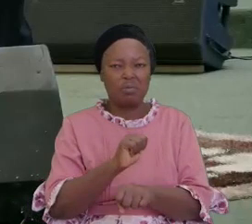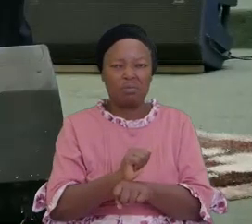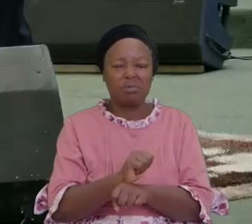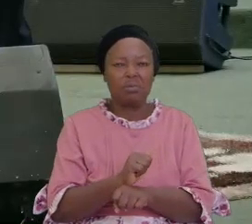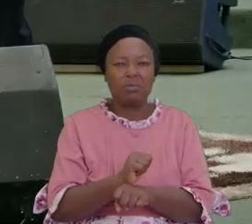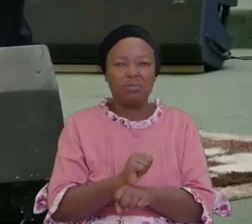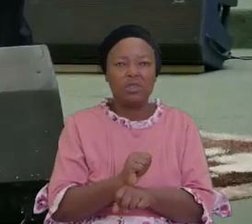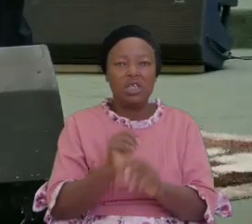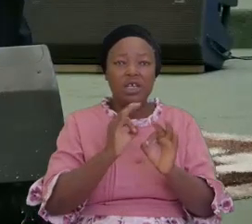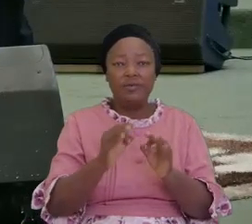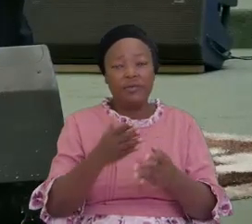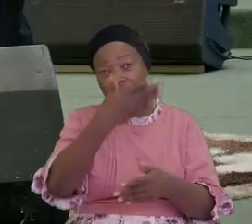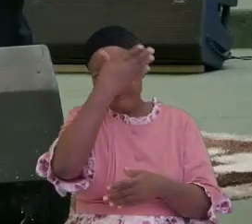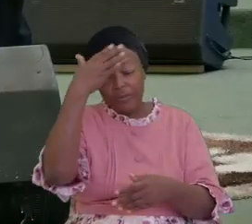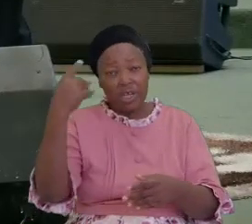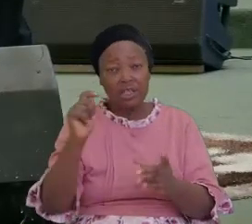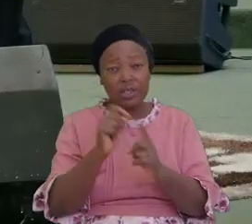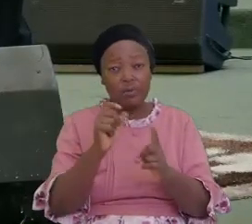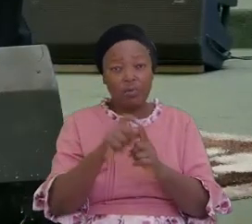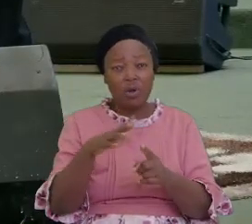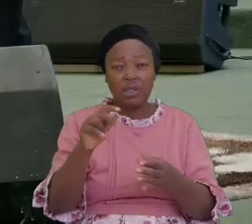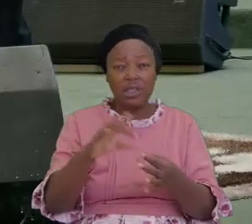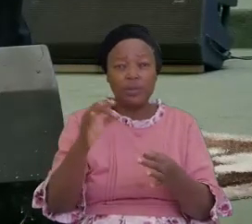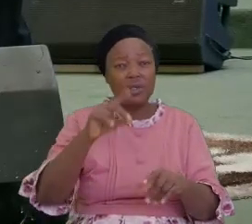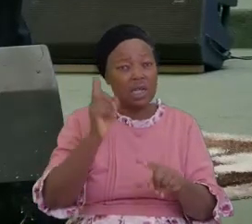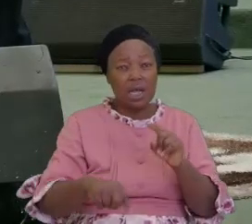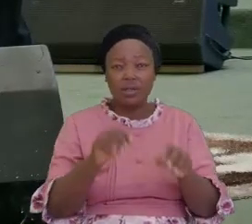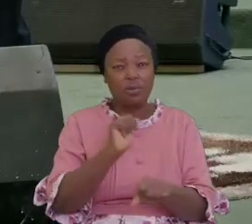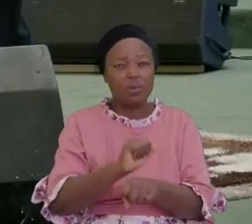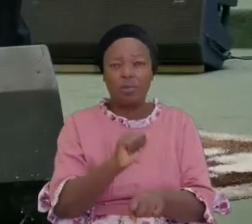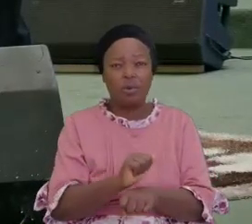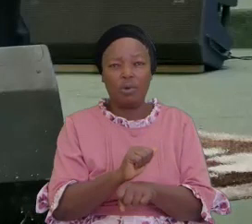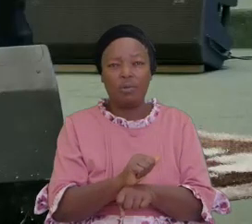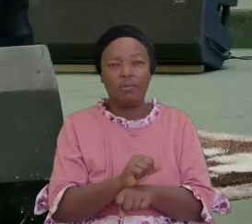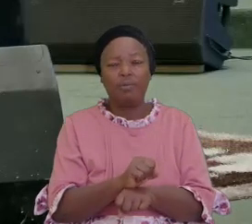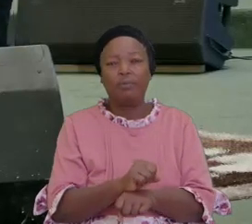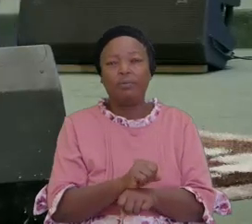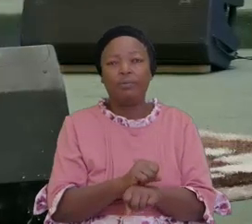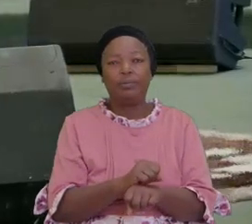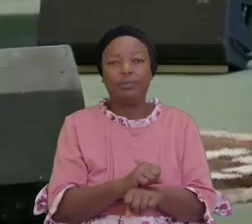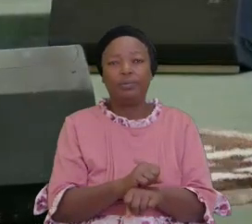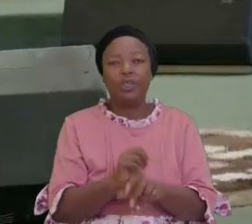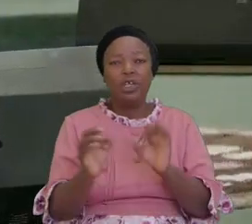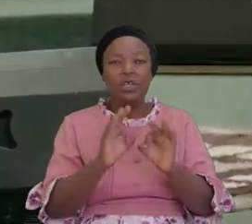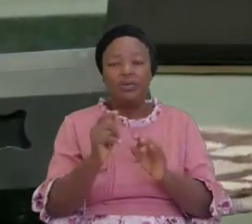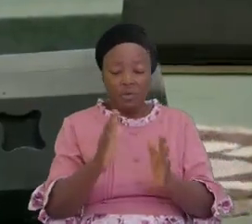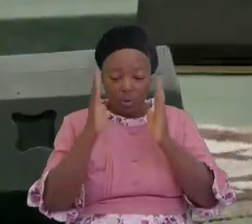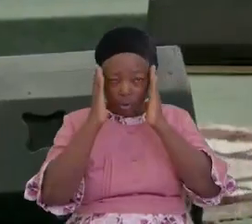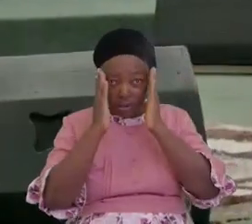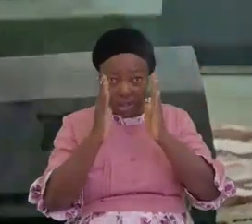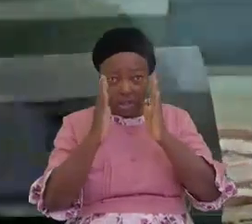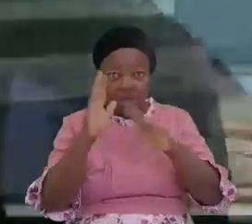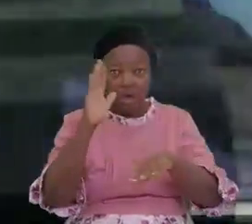If you forget the word, the spirit cannot work. If you concentrate on